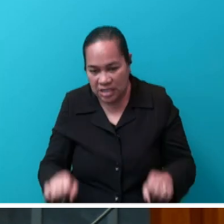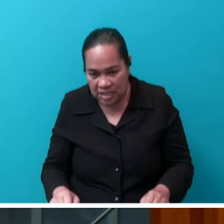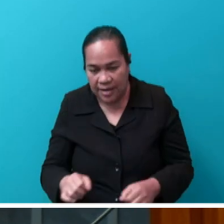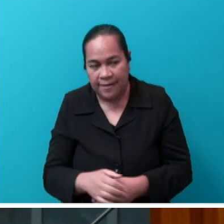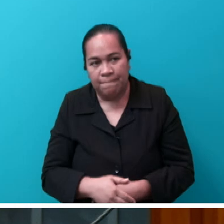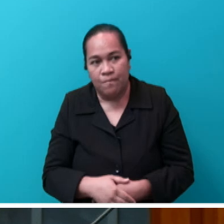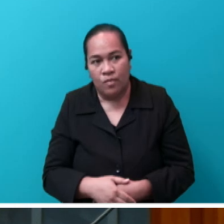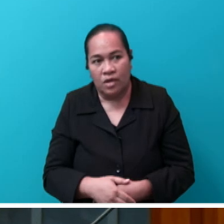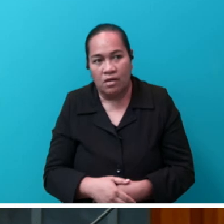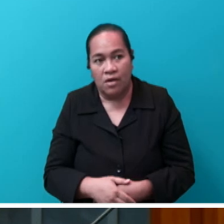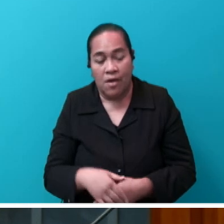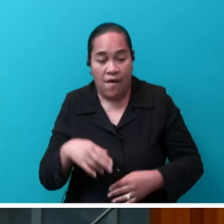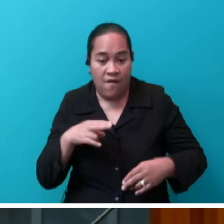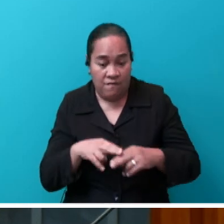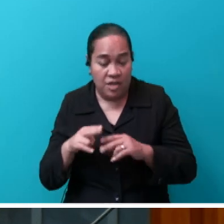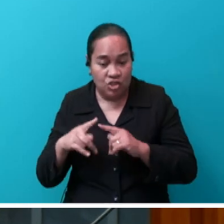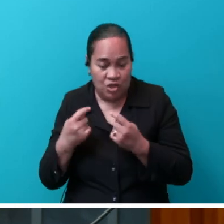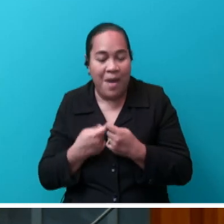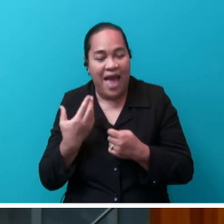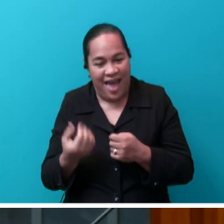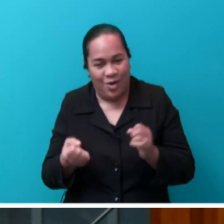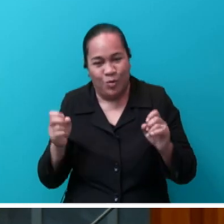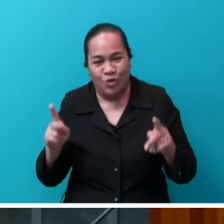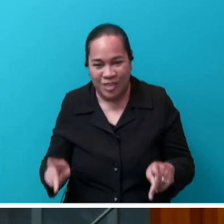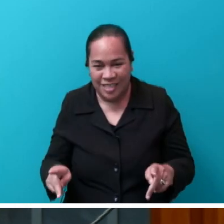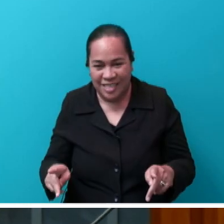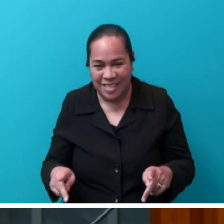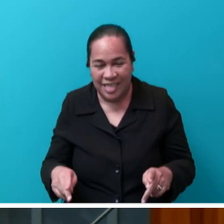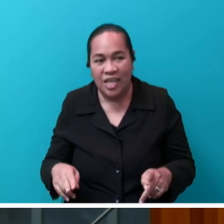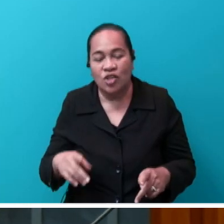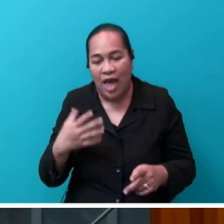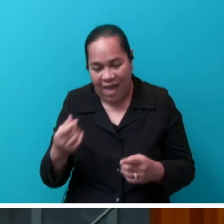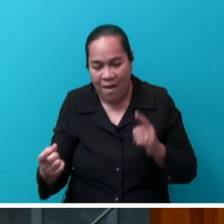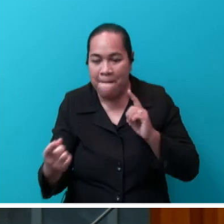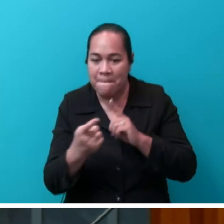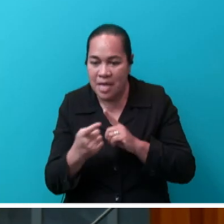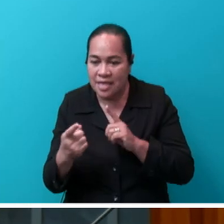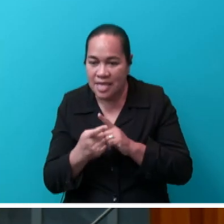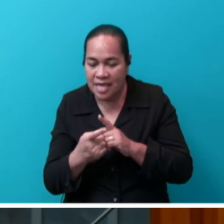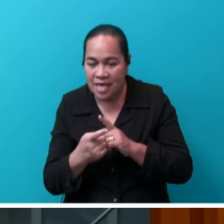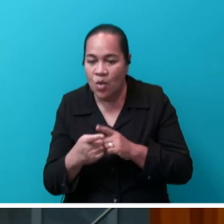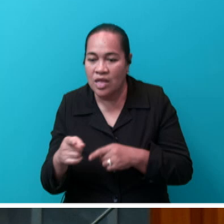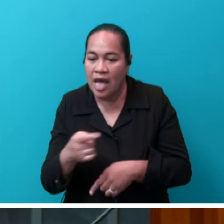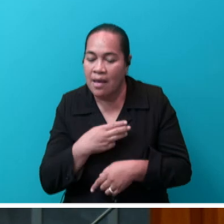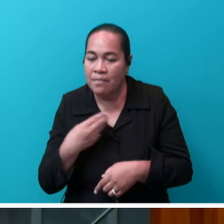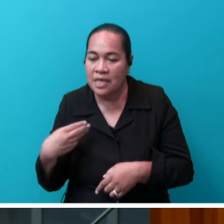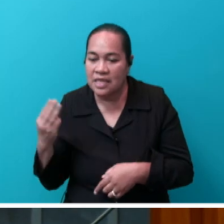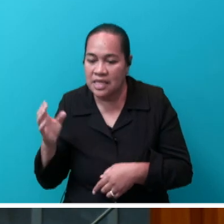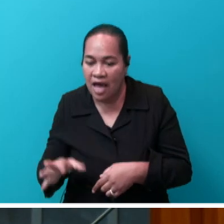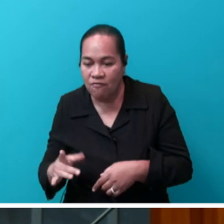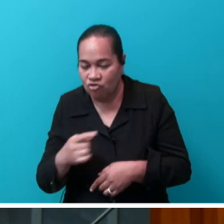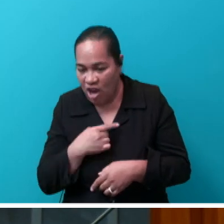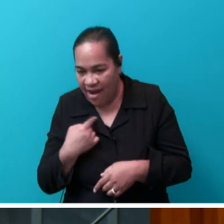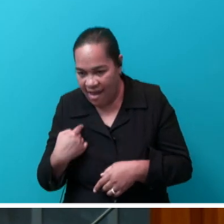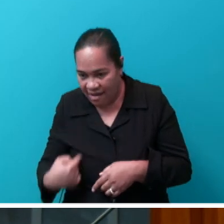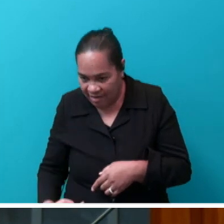Speaker, sir, the Fijian delegation had the opportunity to have a bilateral meeting with the Honorable Minister for China, Mr. Jinping,